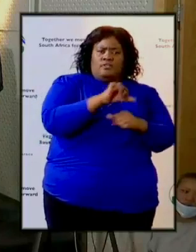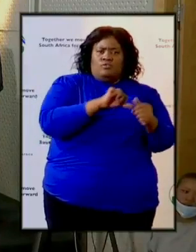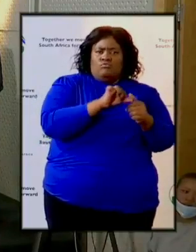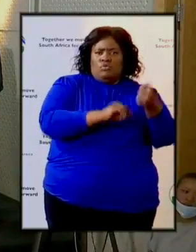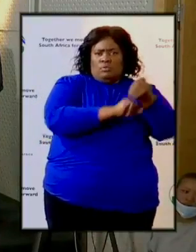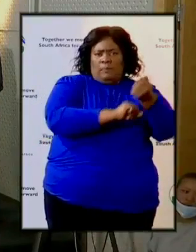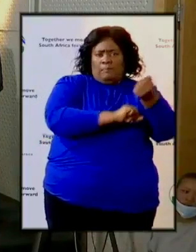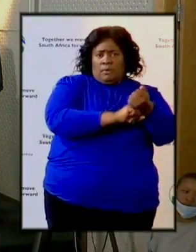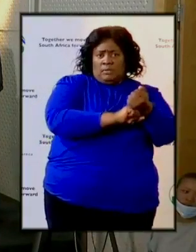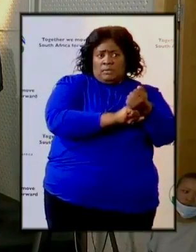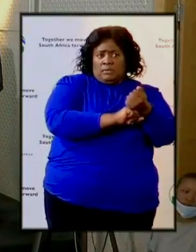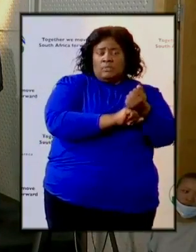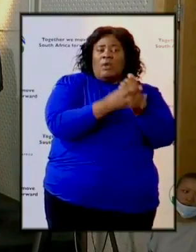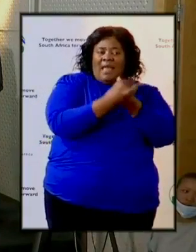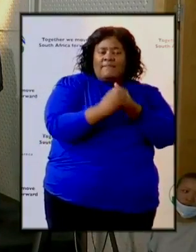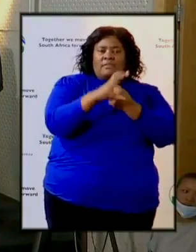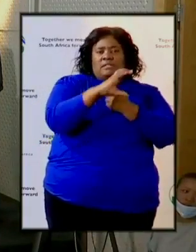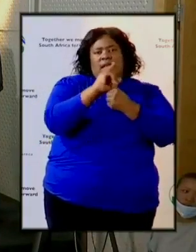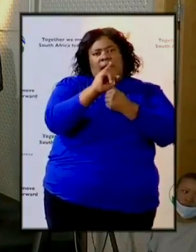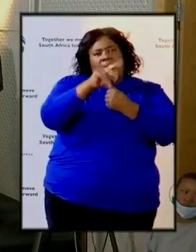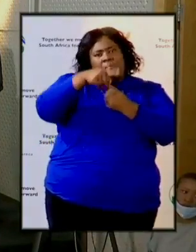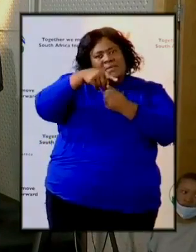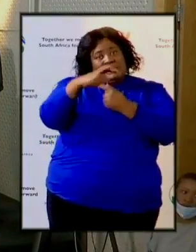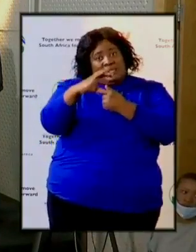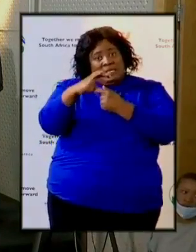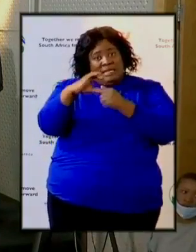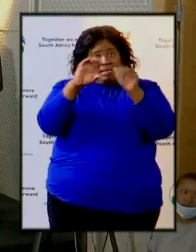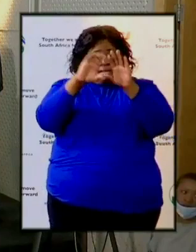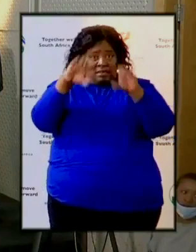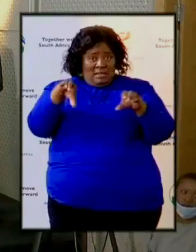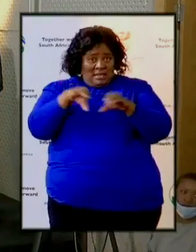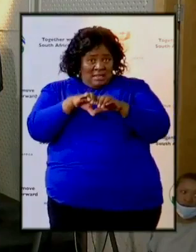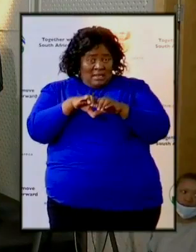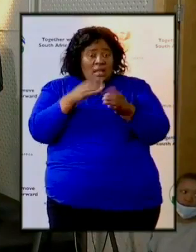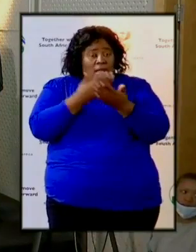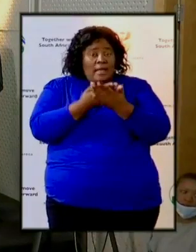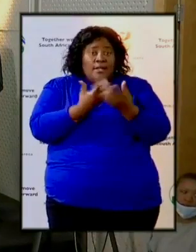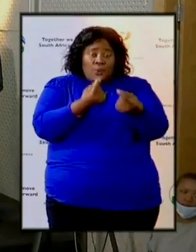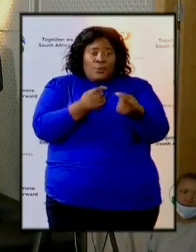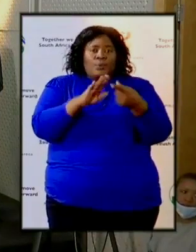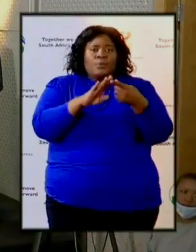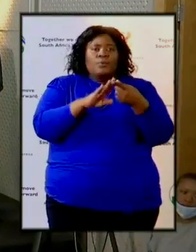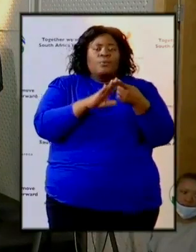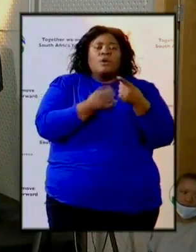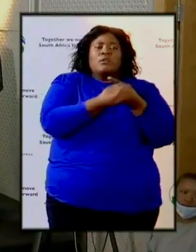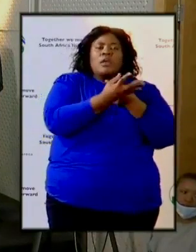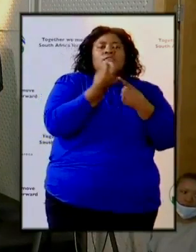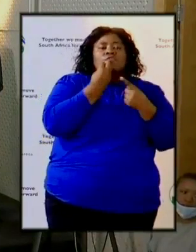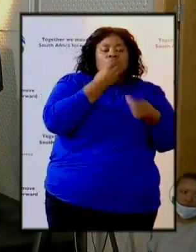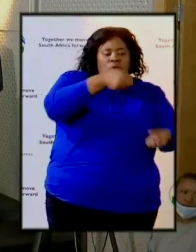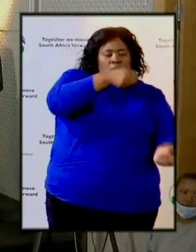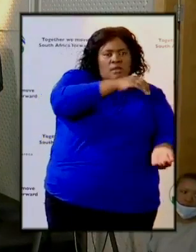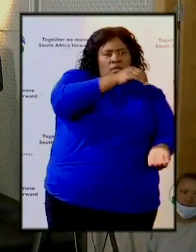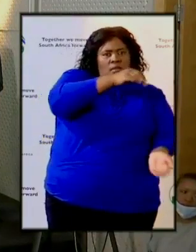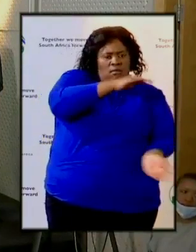Distress who have a CIPC license, are they able to do the following? A, provide food parcels to individuals in